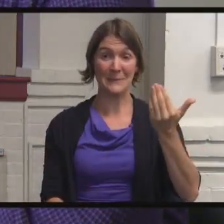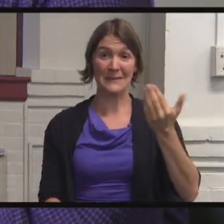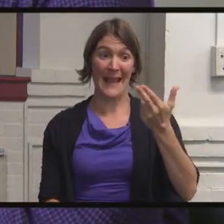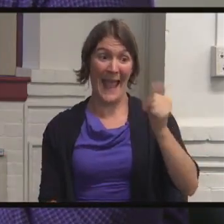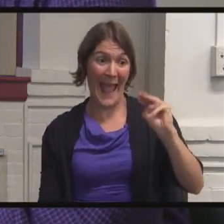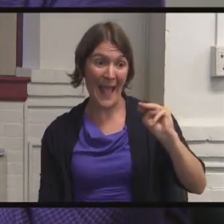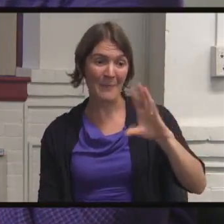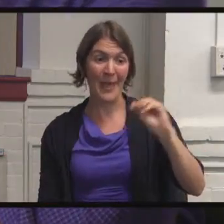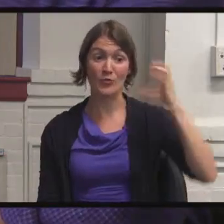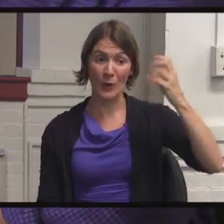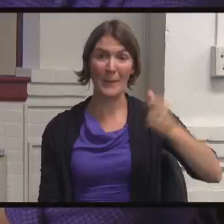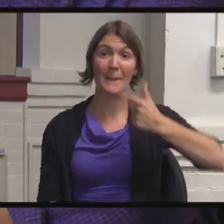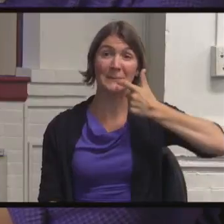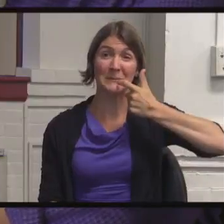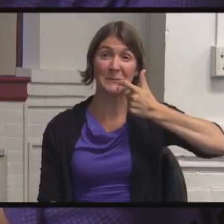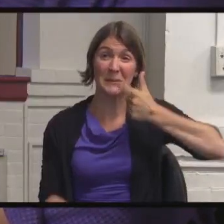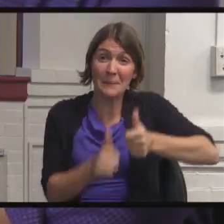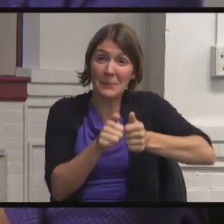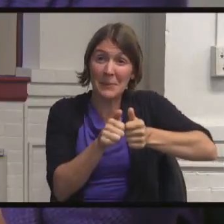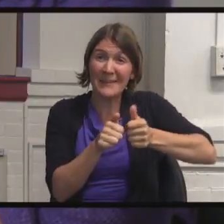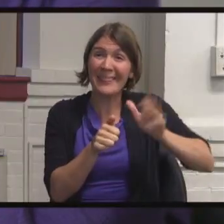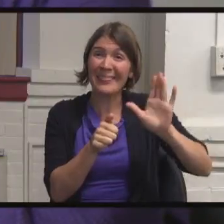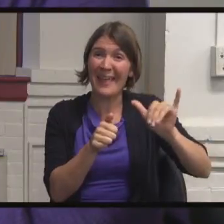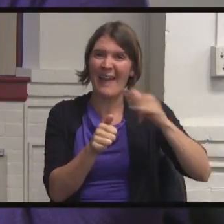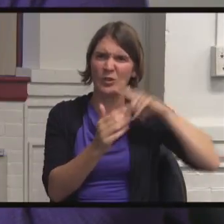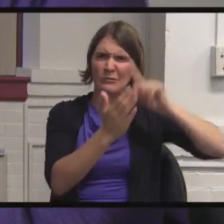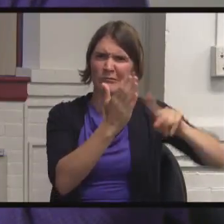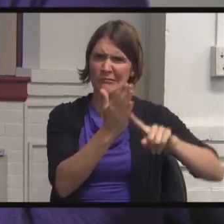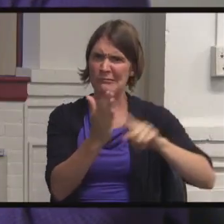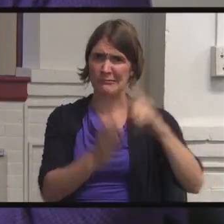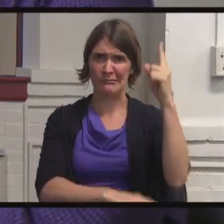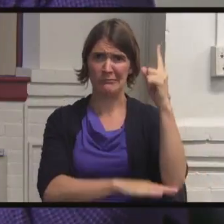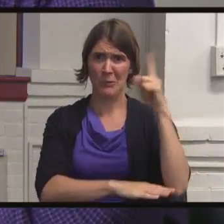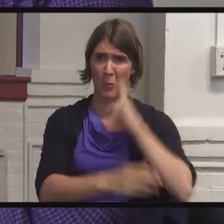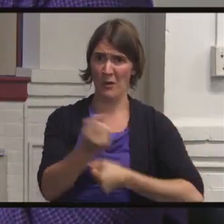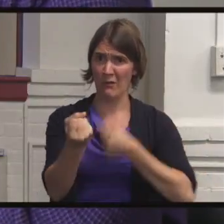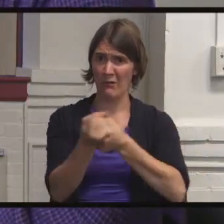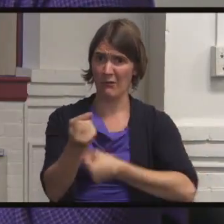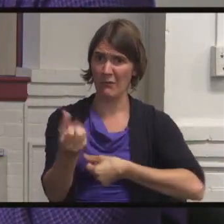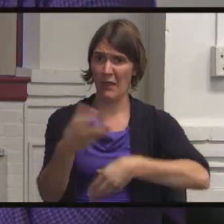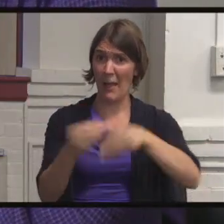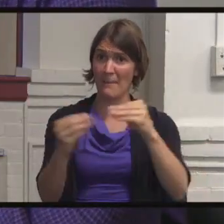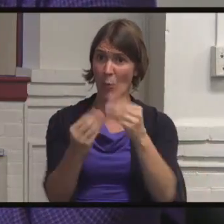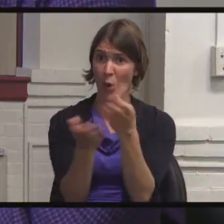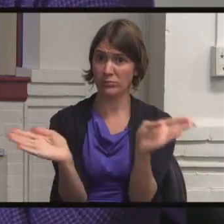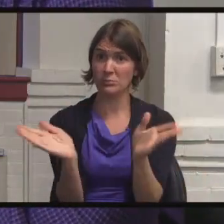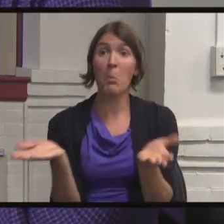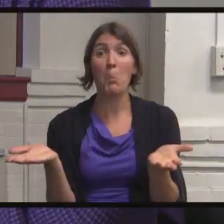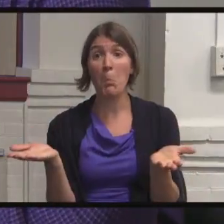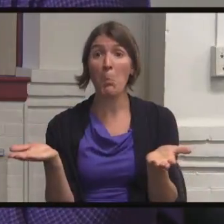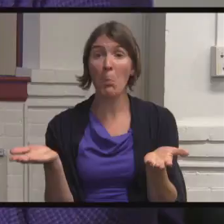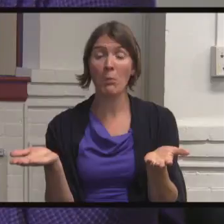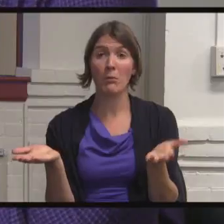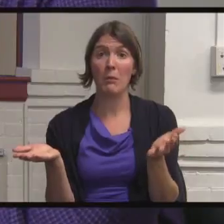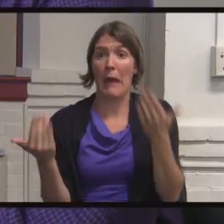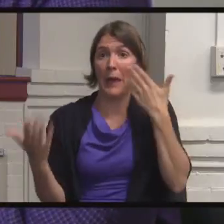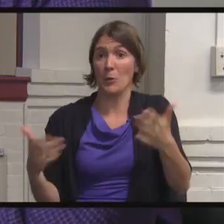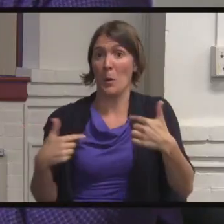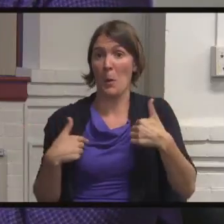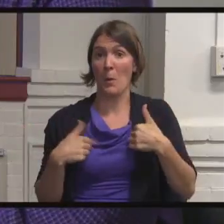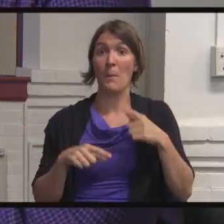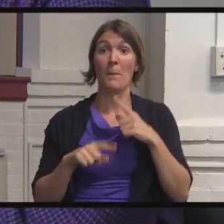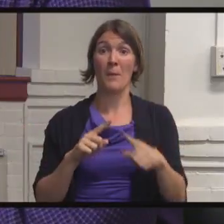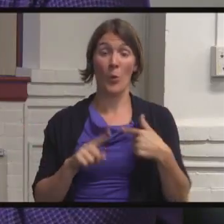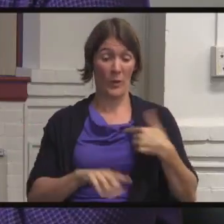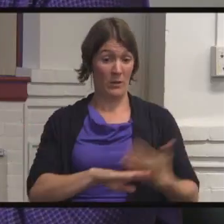engineer would need to take a look at it in how it would supplement our existing network. But there really isn't, given all the